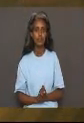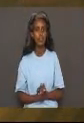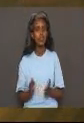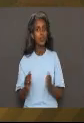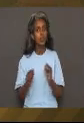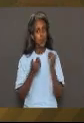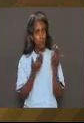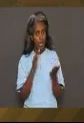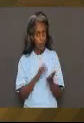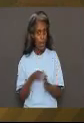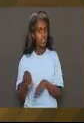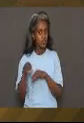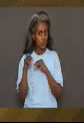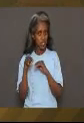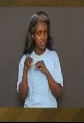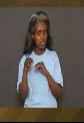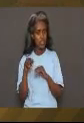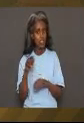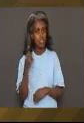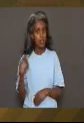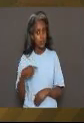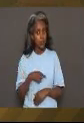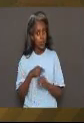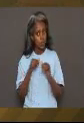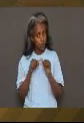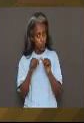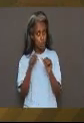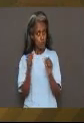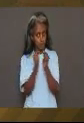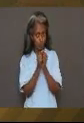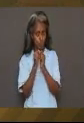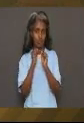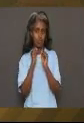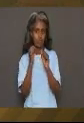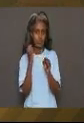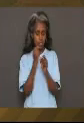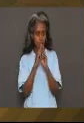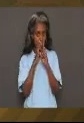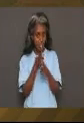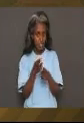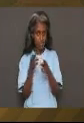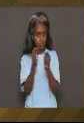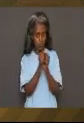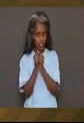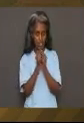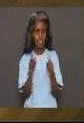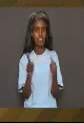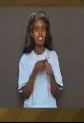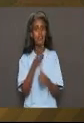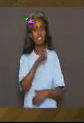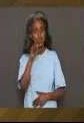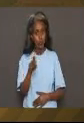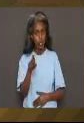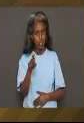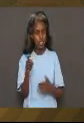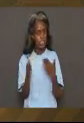Welcome back, students. We will go through the answers together. The first question